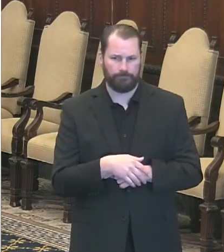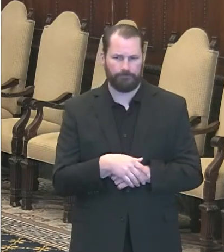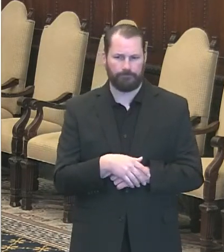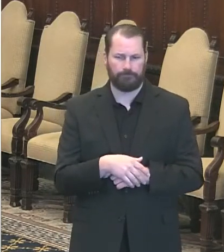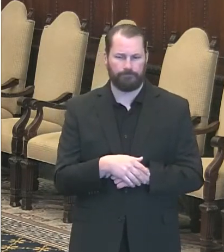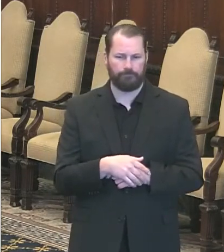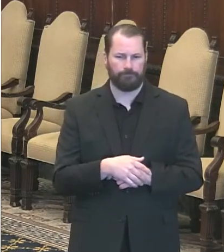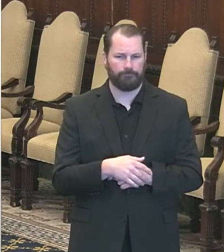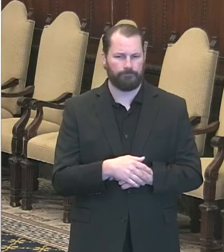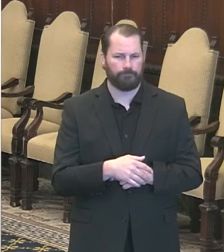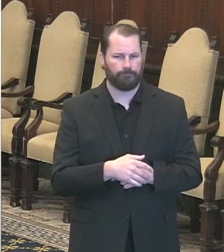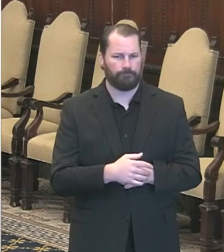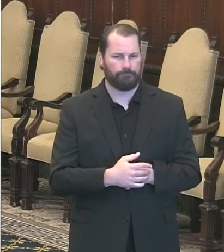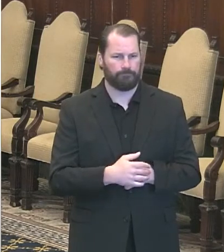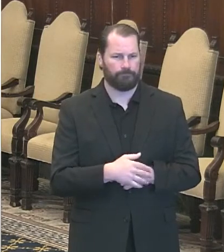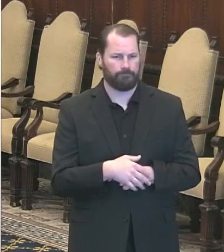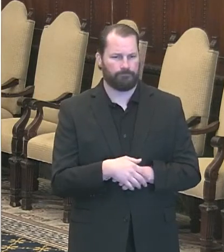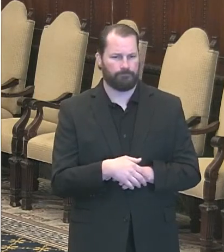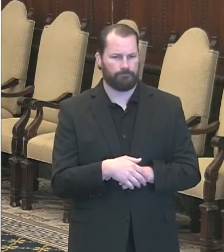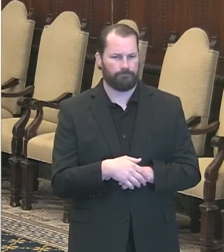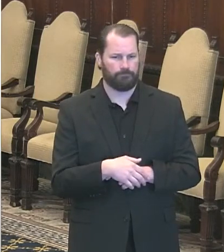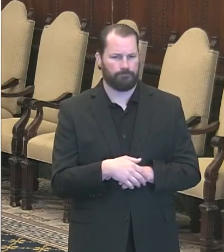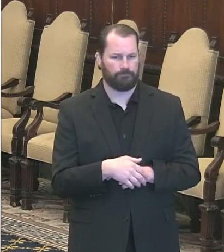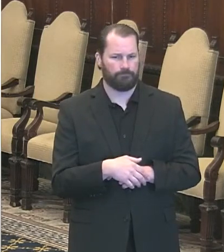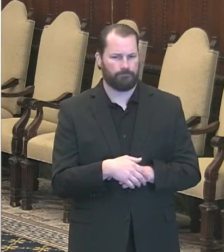I don't think we know yet.